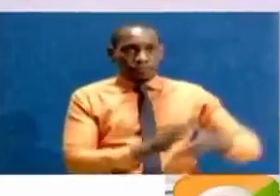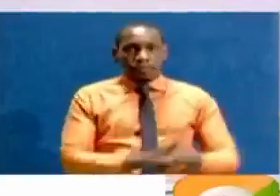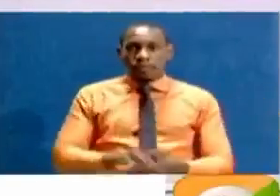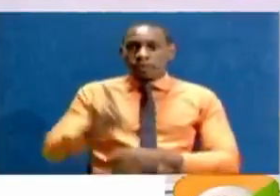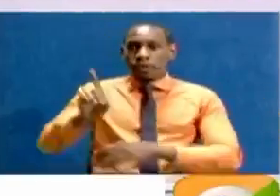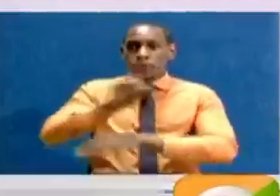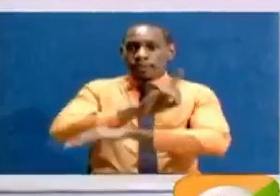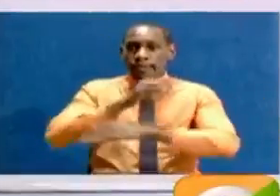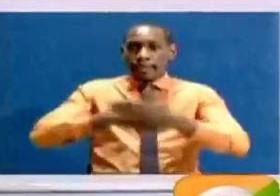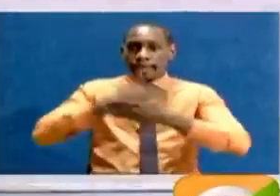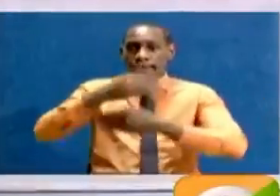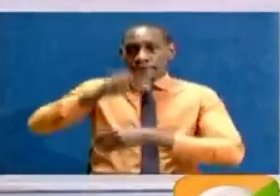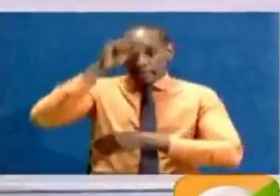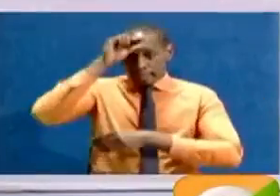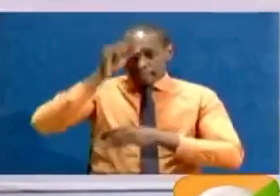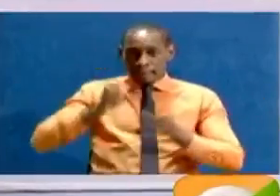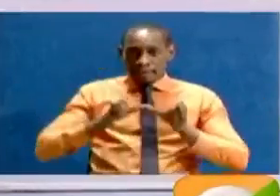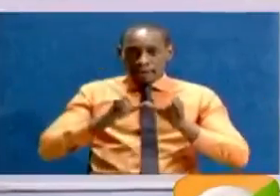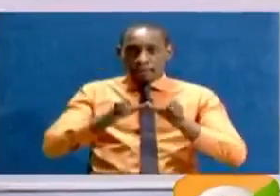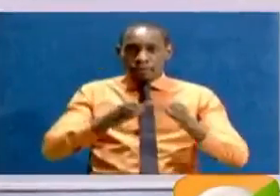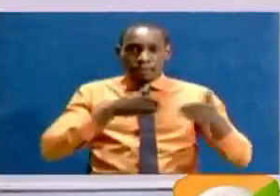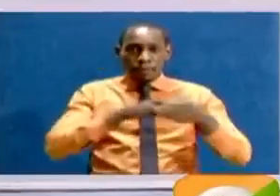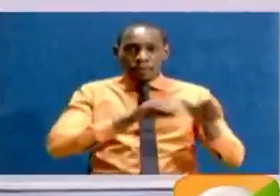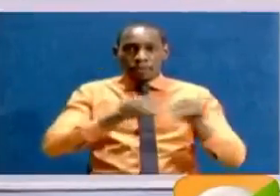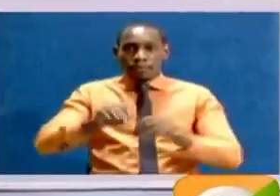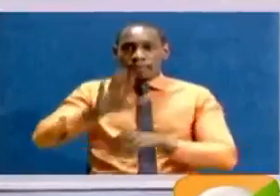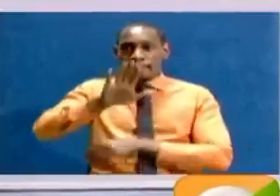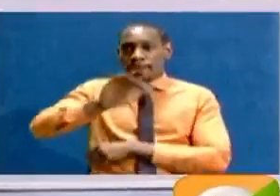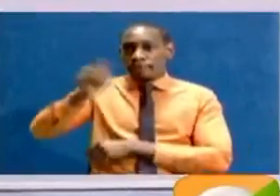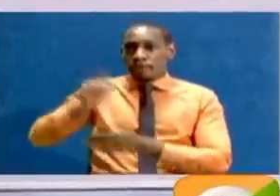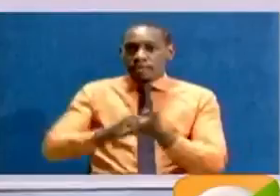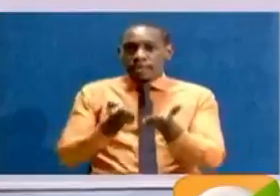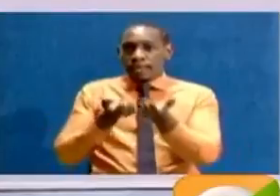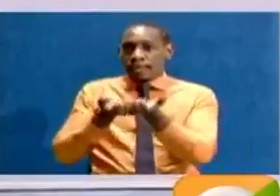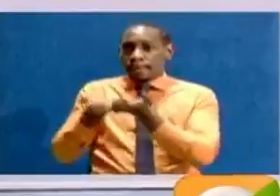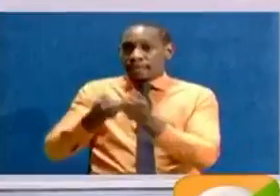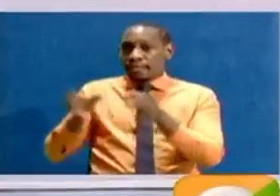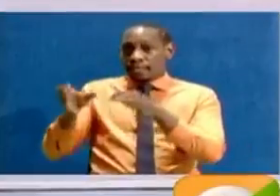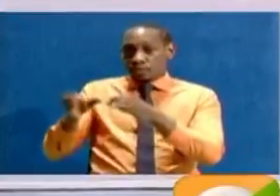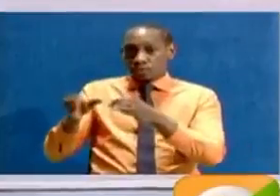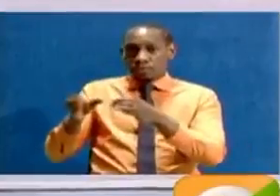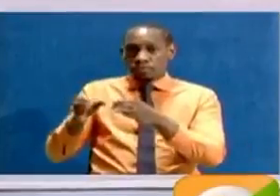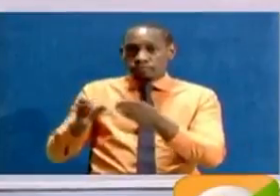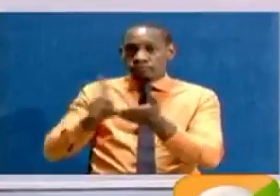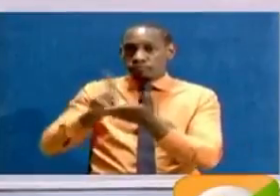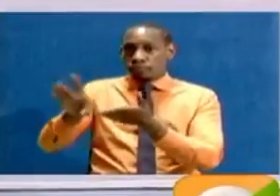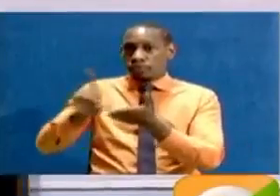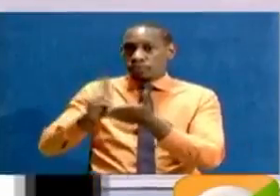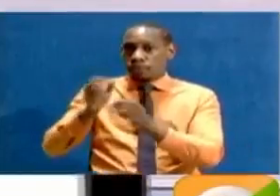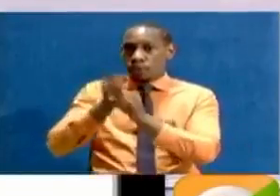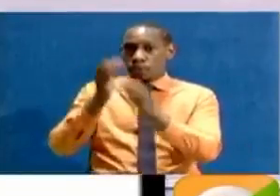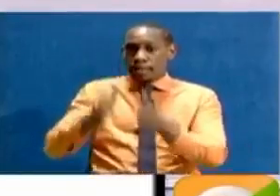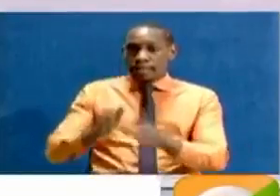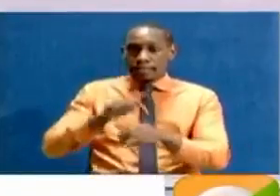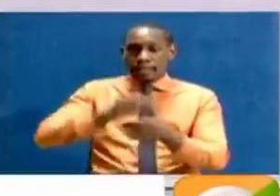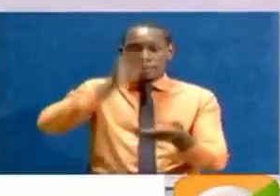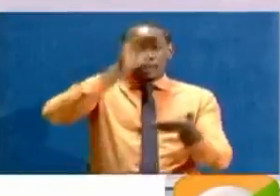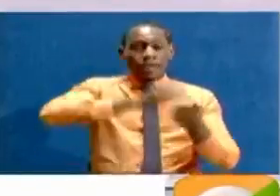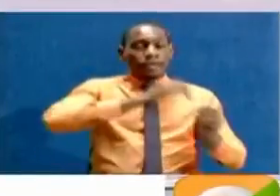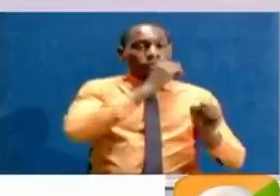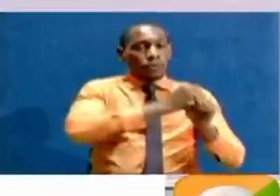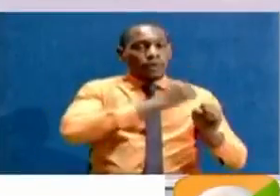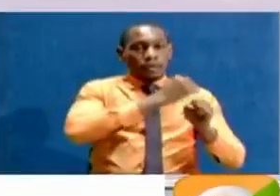Barely a day after the government imposed a lockdown on the five counties, business entities have laid off employees as they scaled